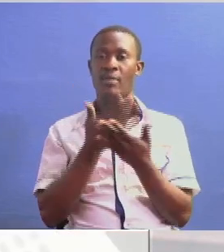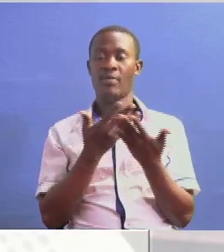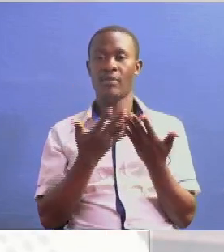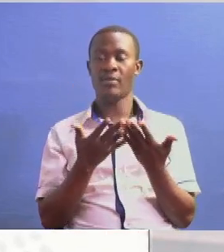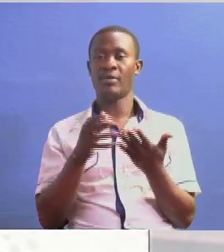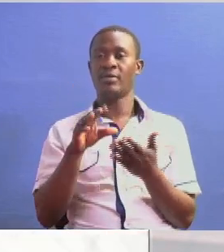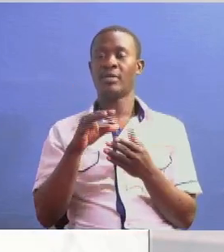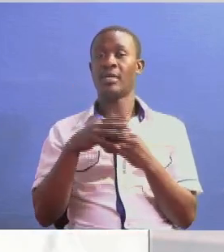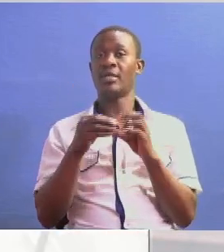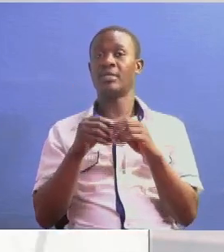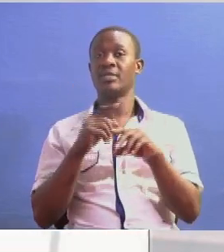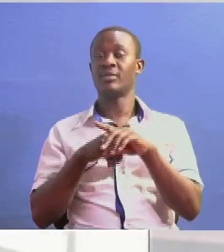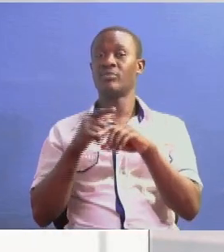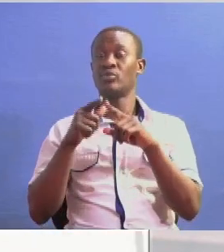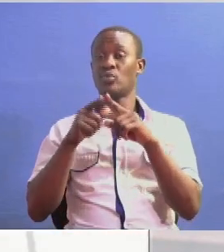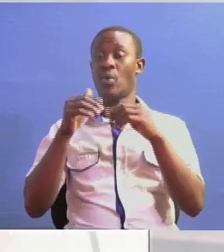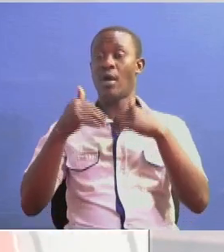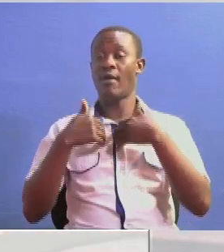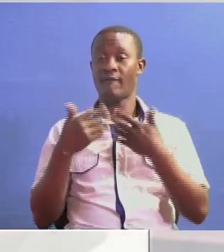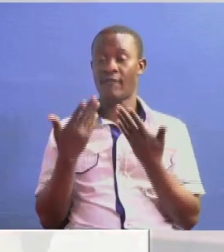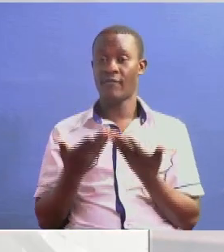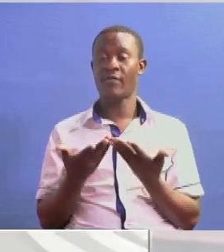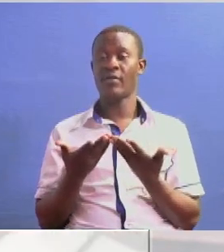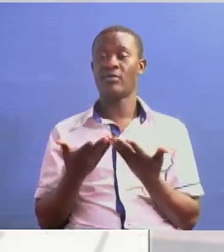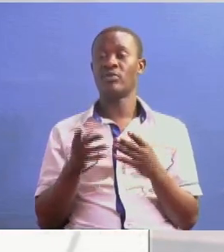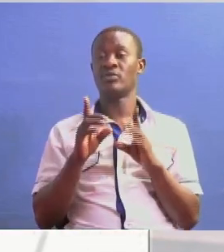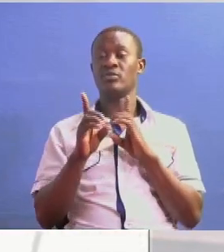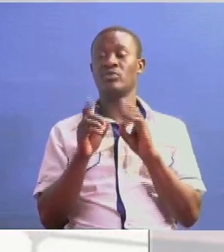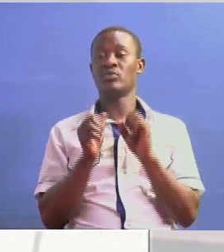creating time to have this particular discussion with us. Now